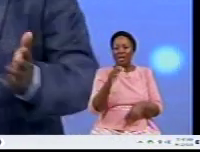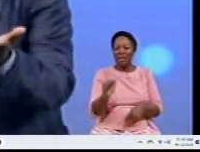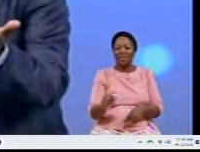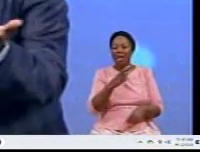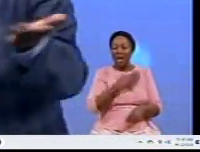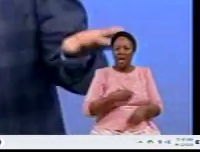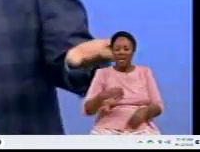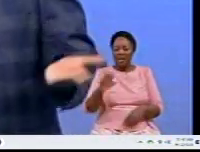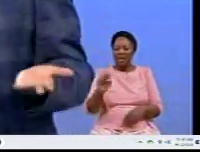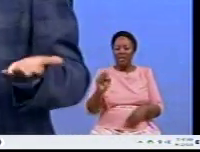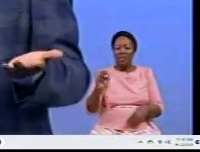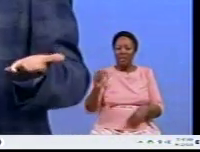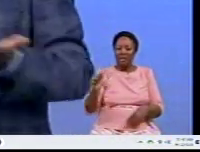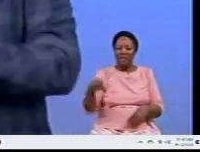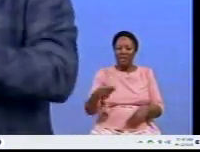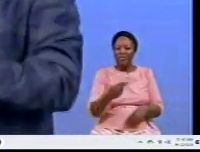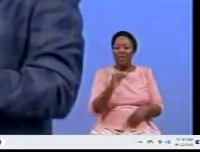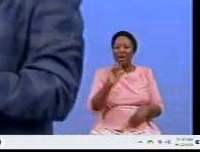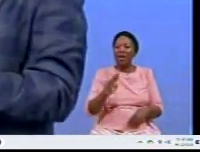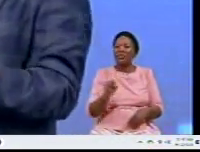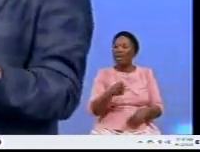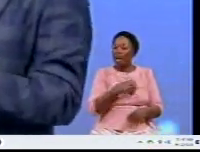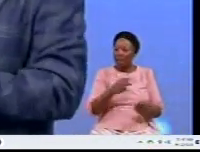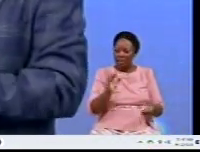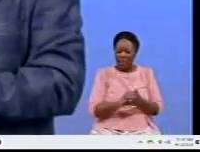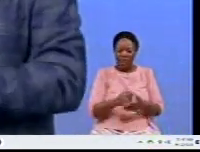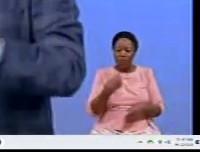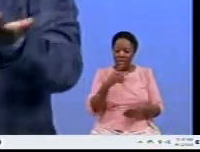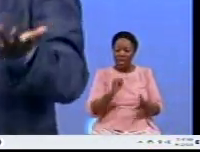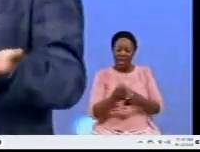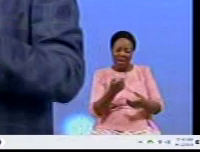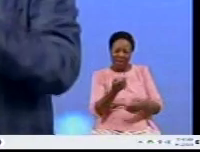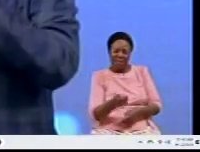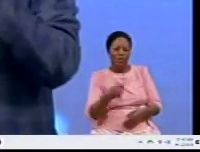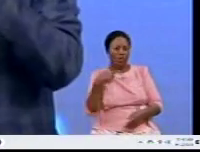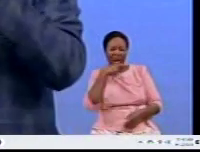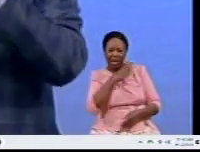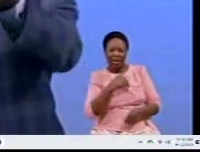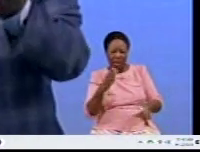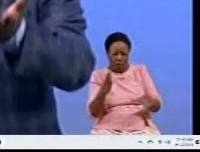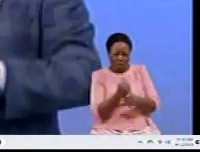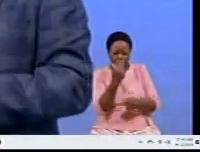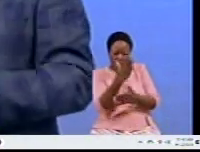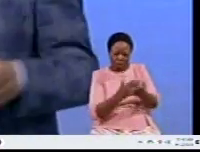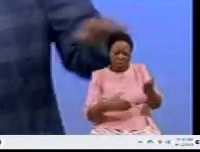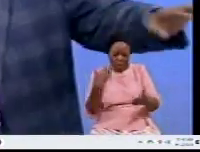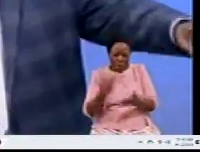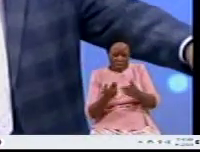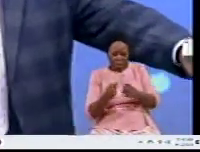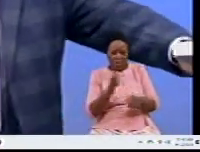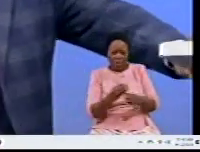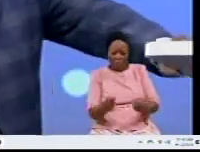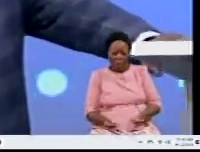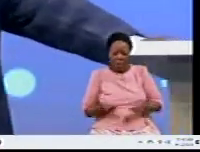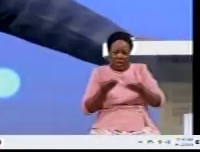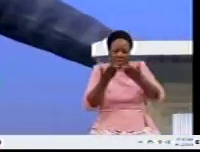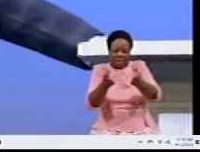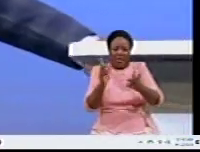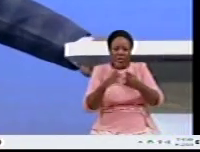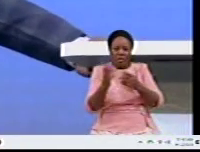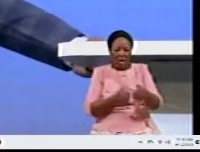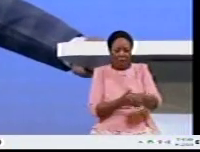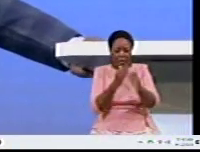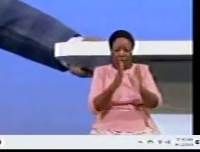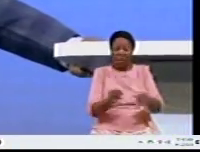told that little lie, and they still brought some money to present to the apostles, and